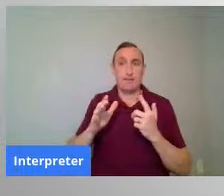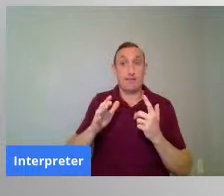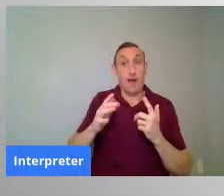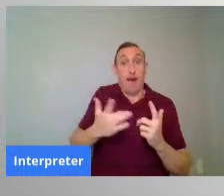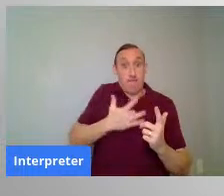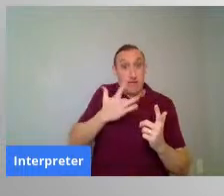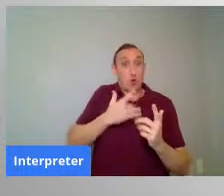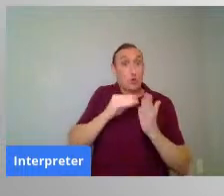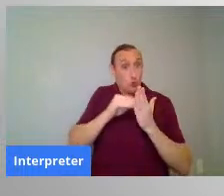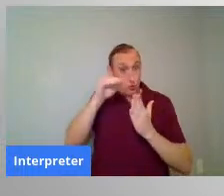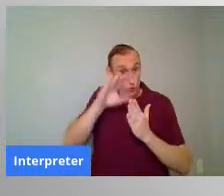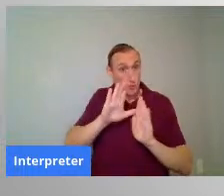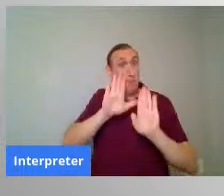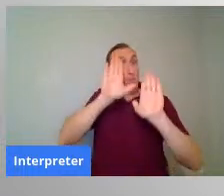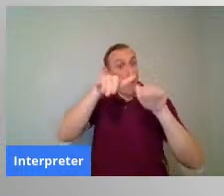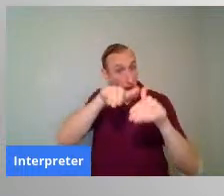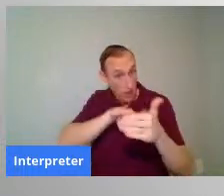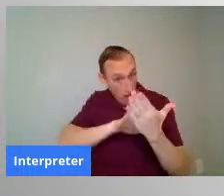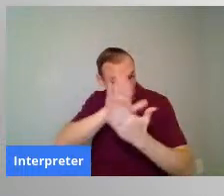be back in school,